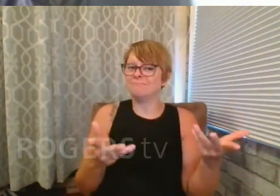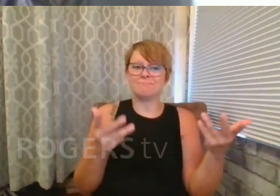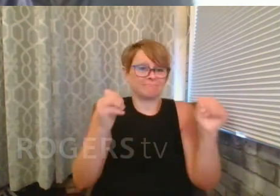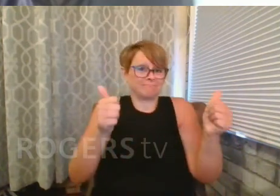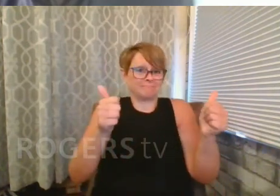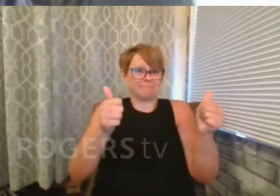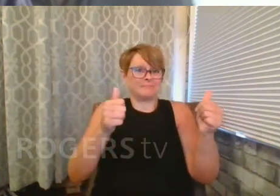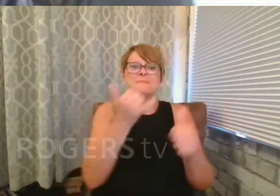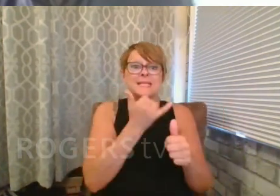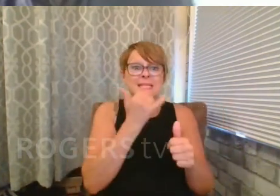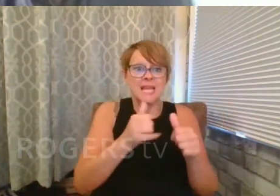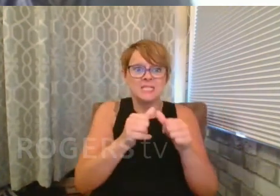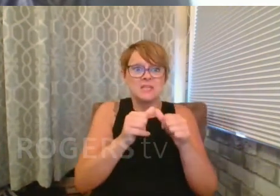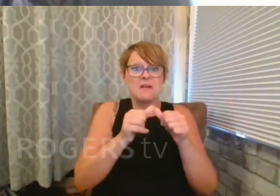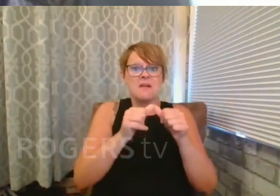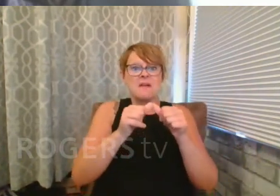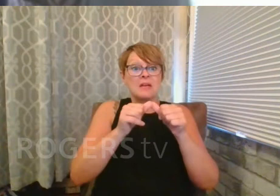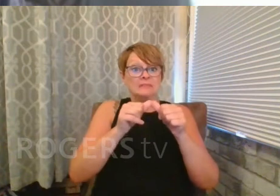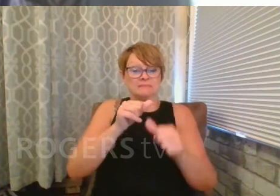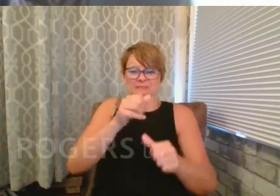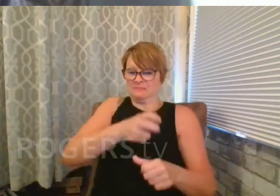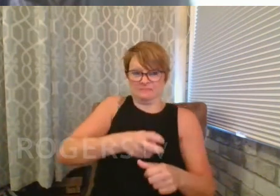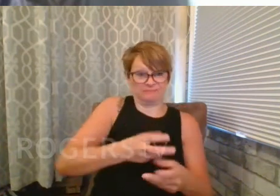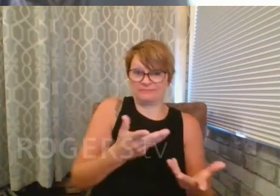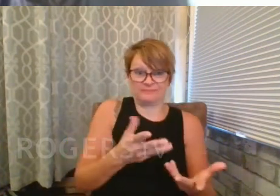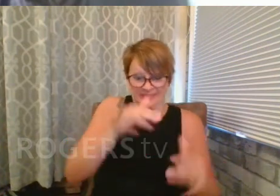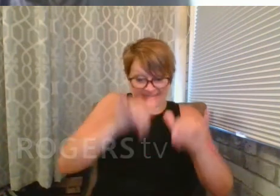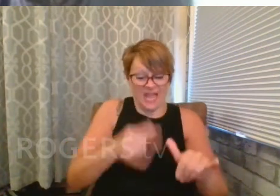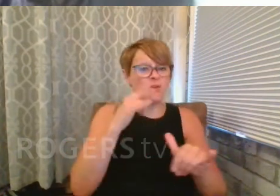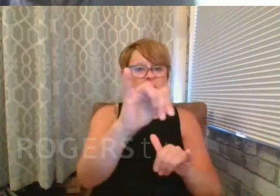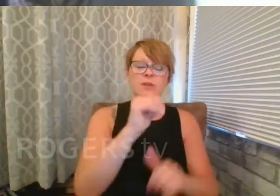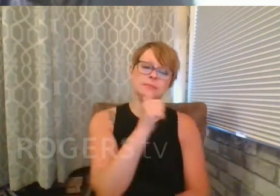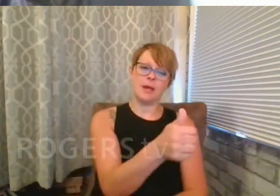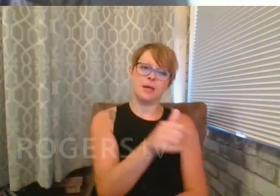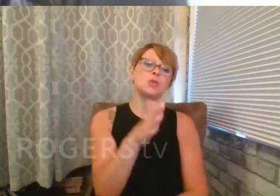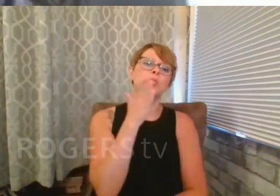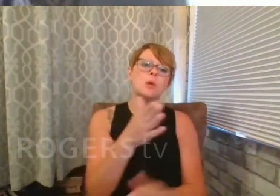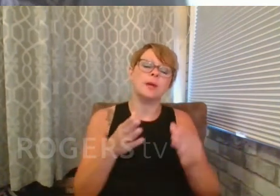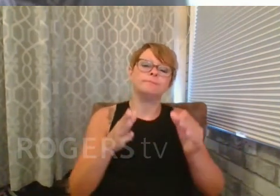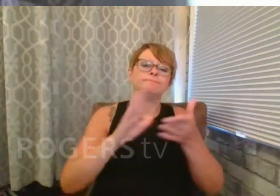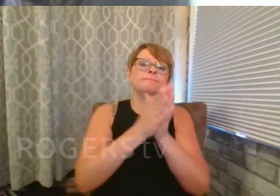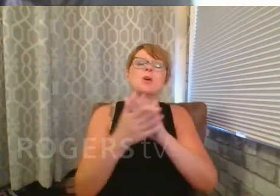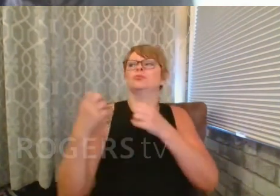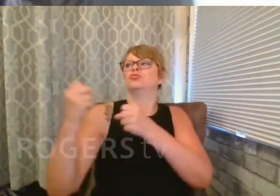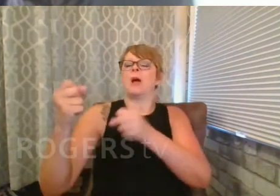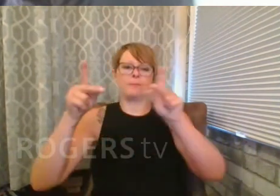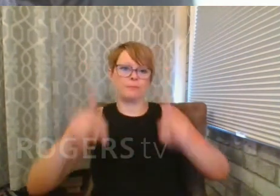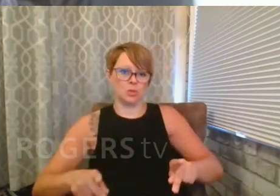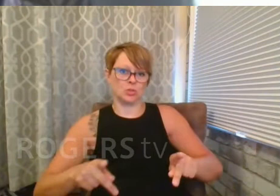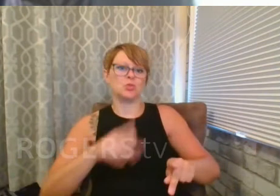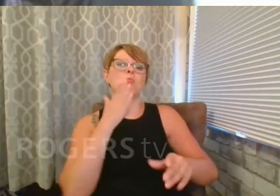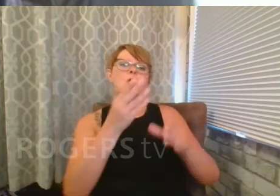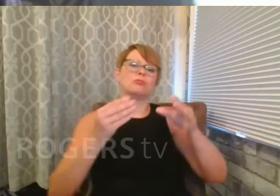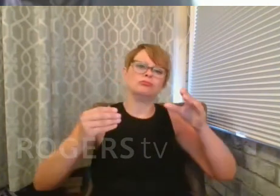to learn, and you're gonna grow stronger as a person. But you just got to move forward, but learn from the mistakes, but forgive